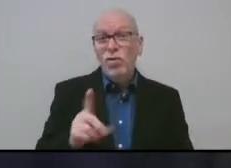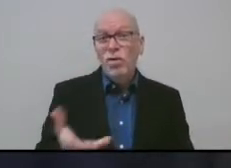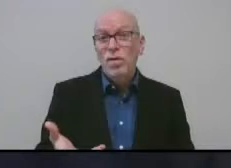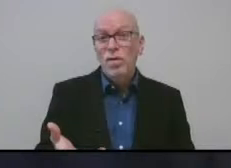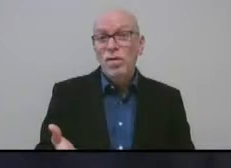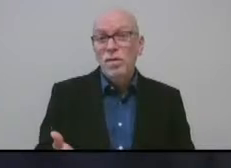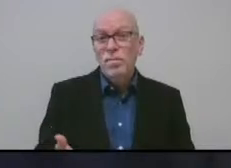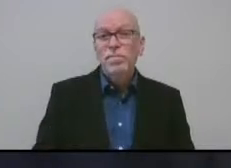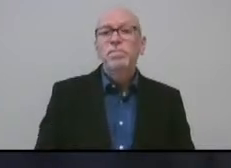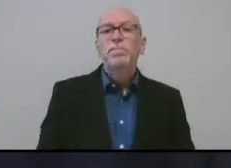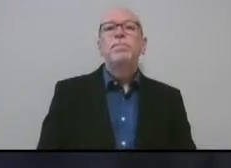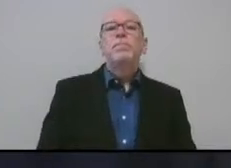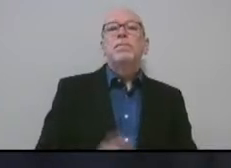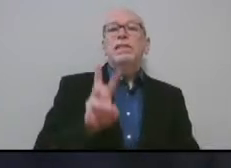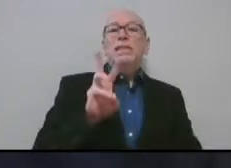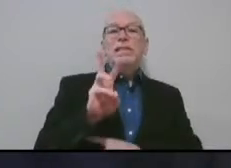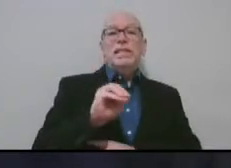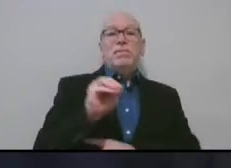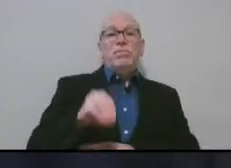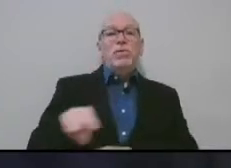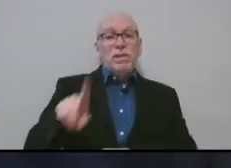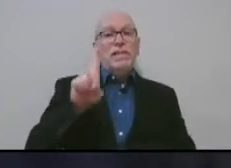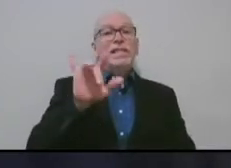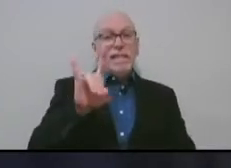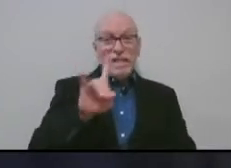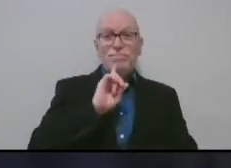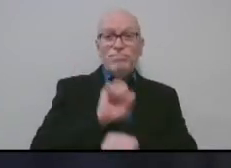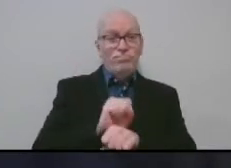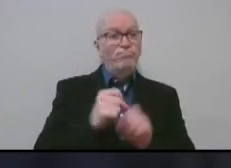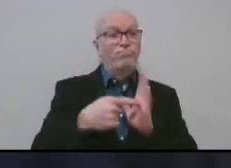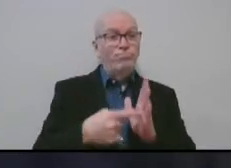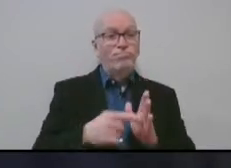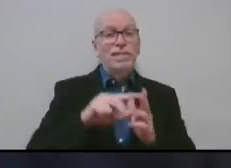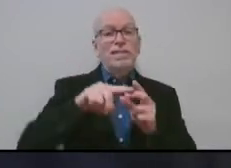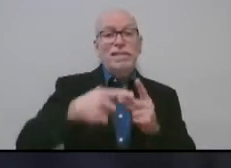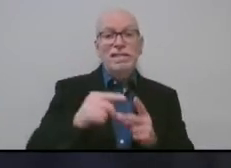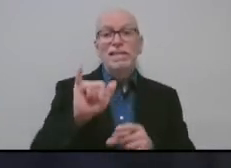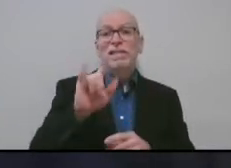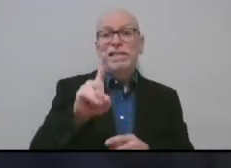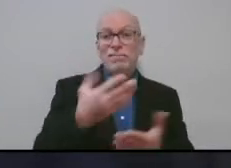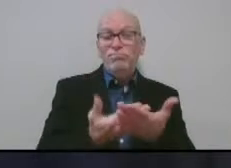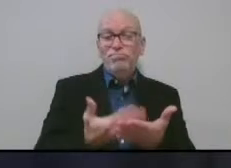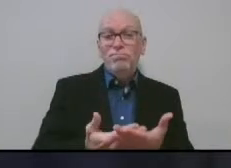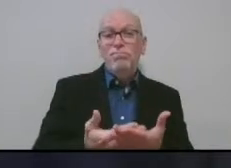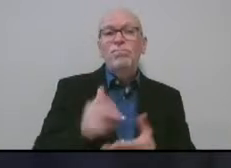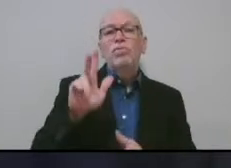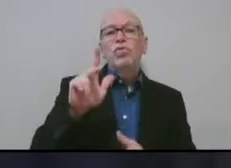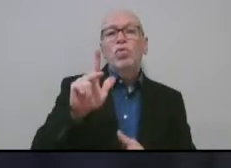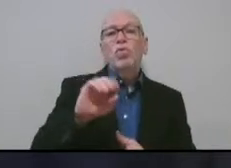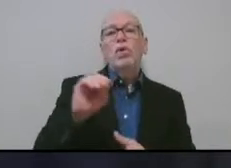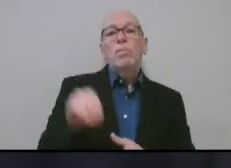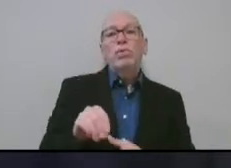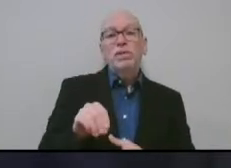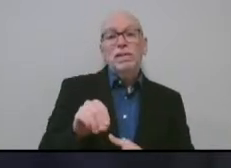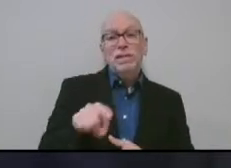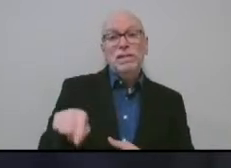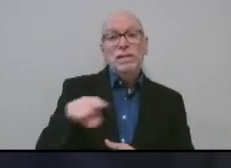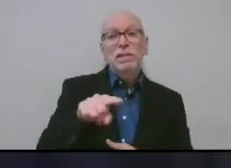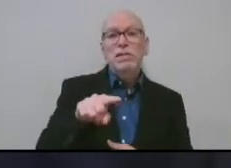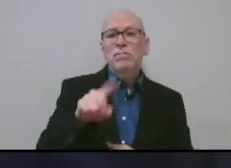the 60% that did attempt to verify their identity, 23% have been identified as